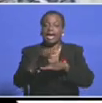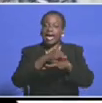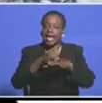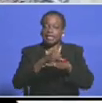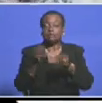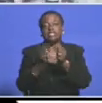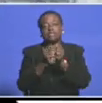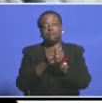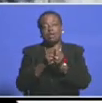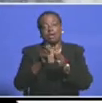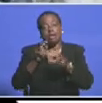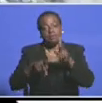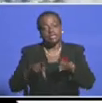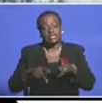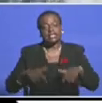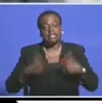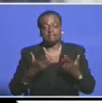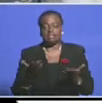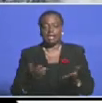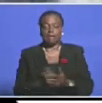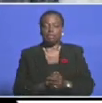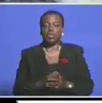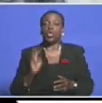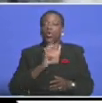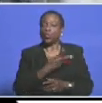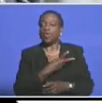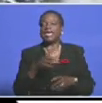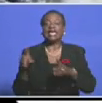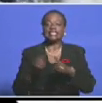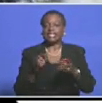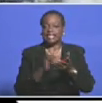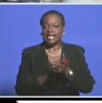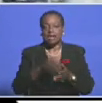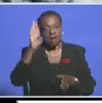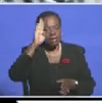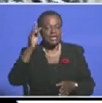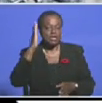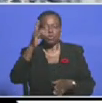smaller populations. And we did that. Bradley will forever be remembered. Yeah.